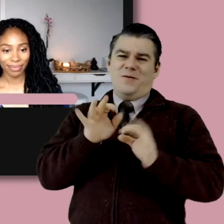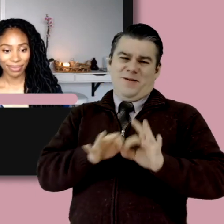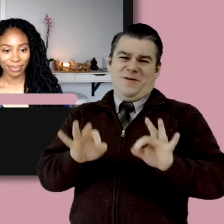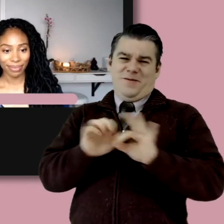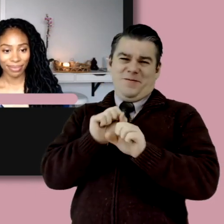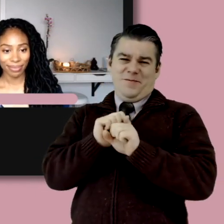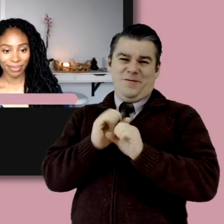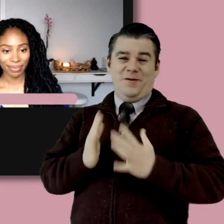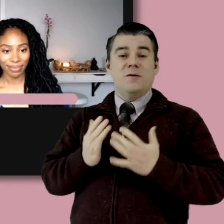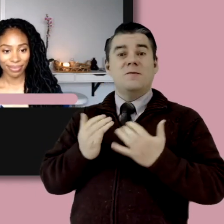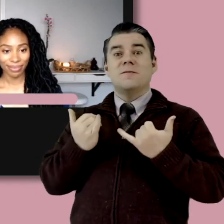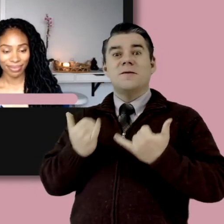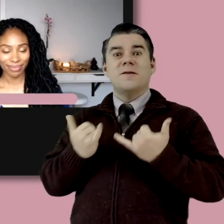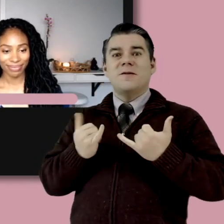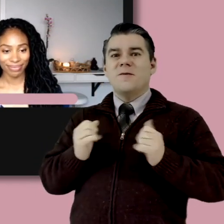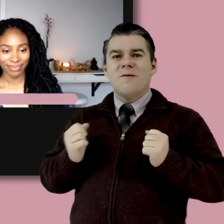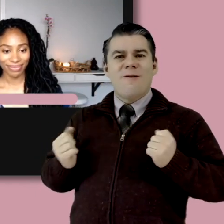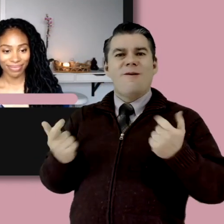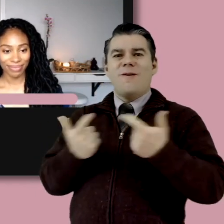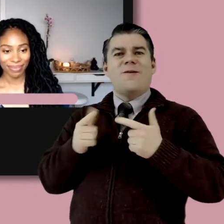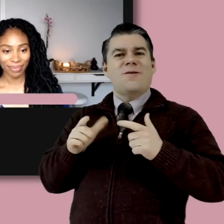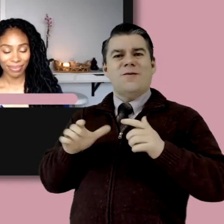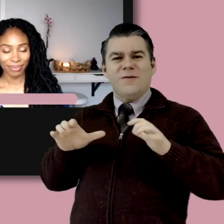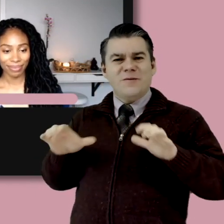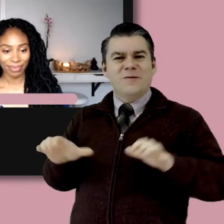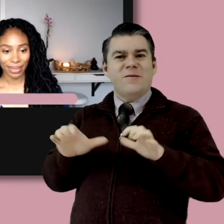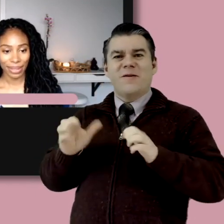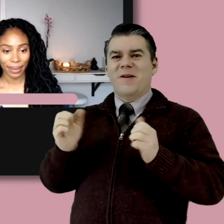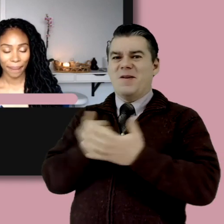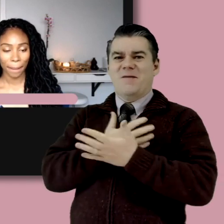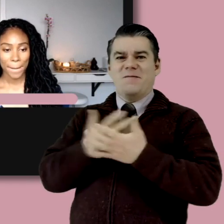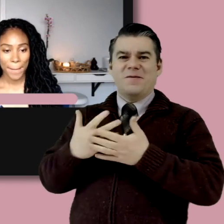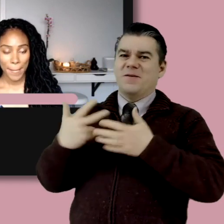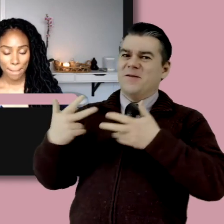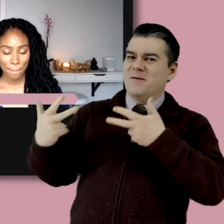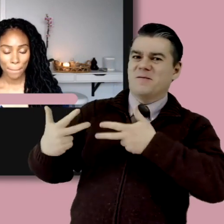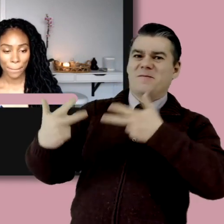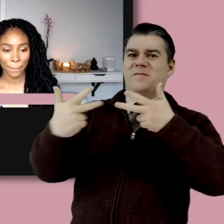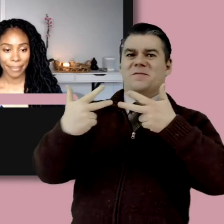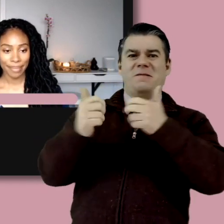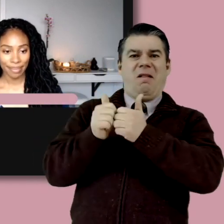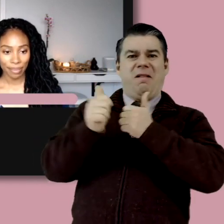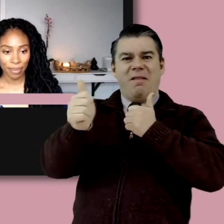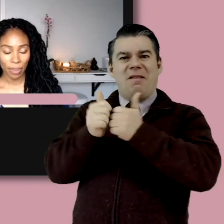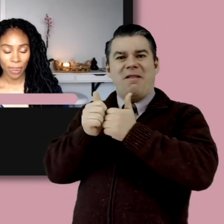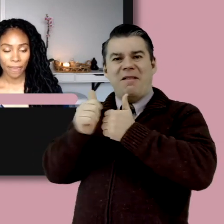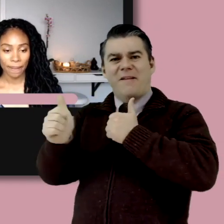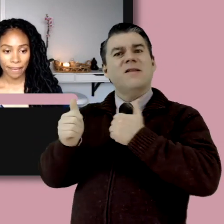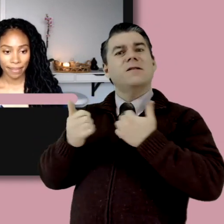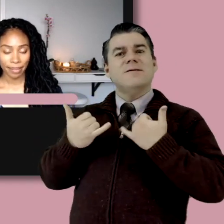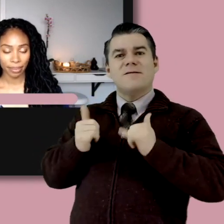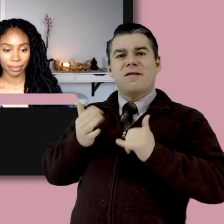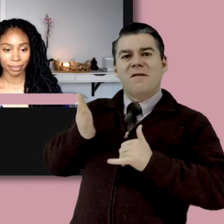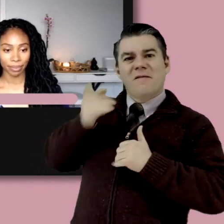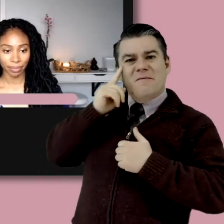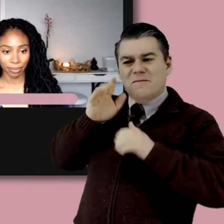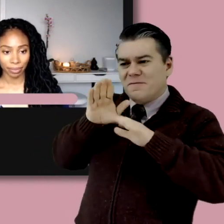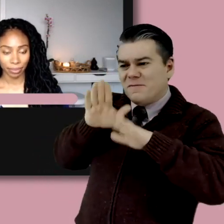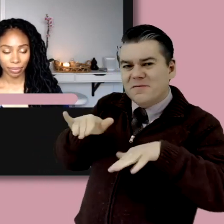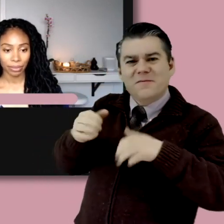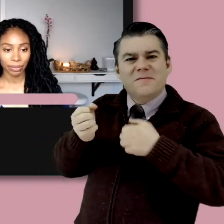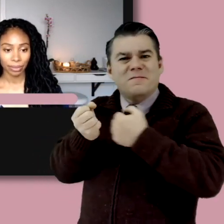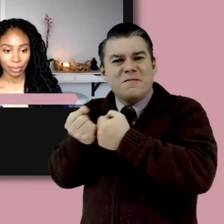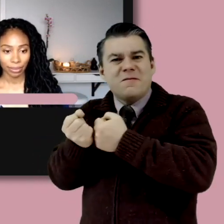are also essential workers because right now everyone's doing everything virtually and still are being there